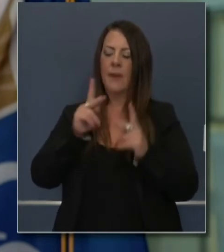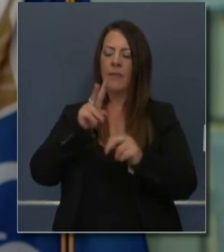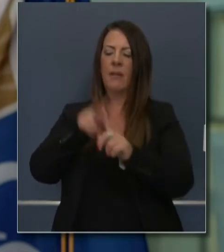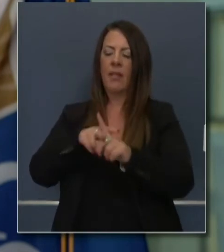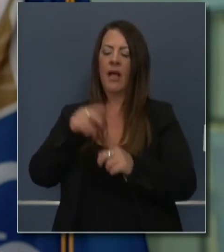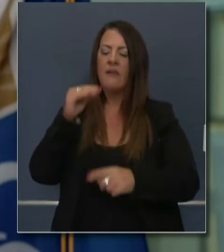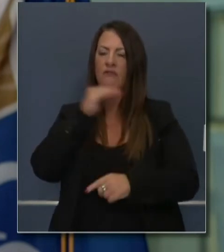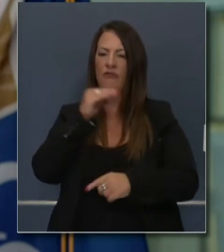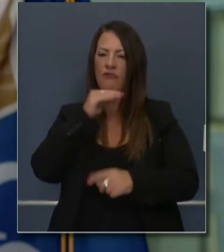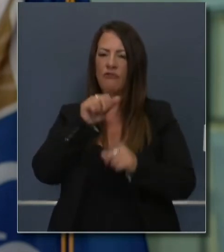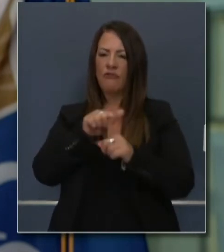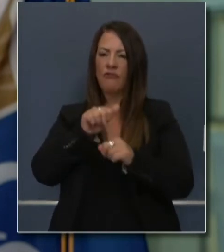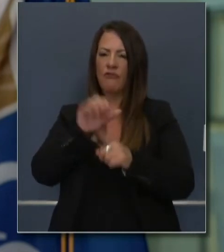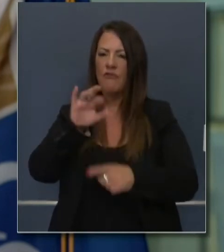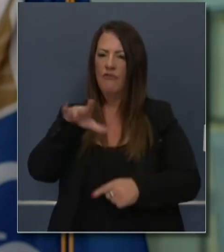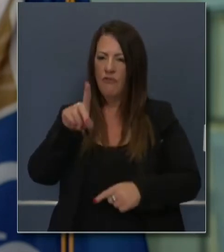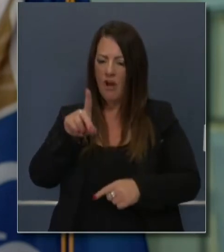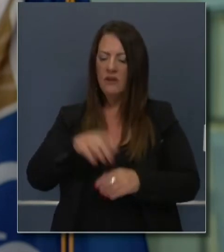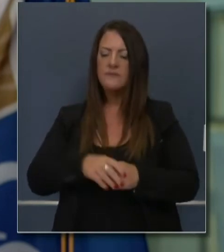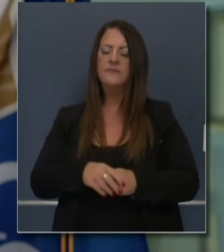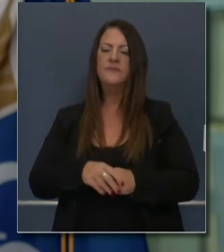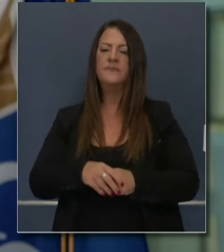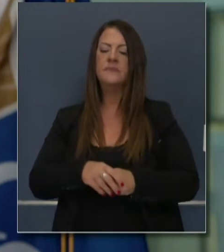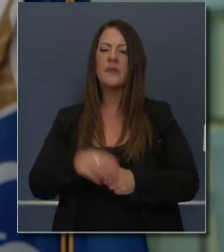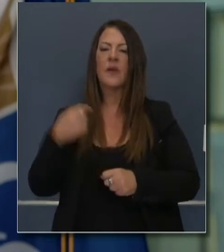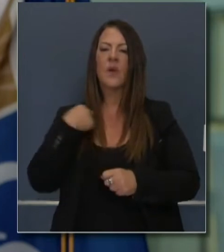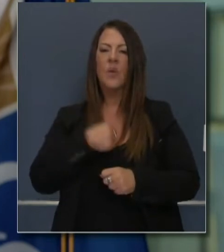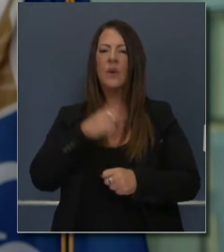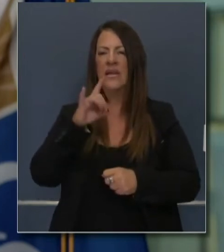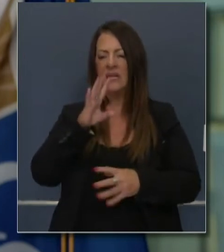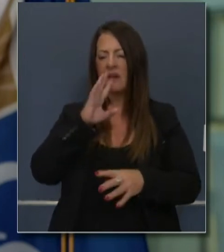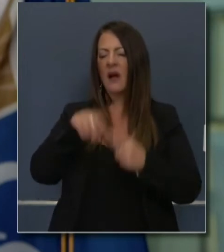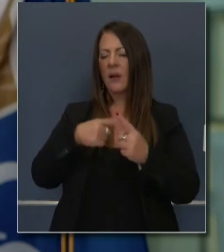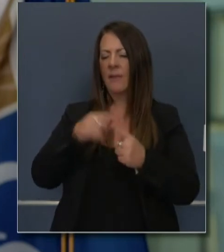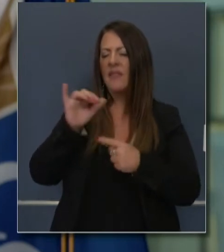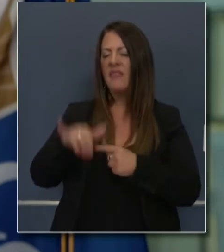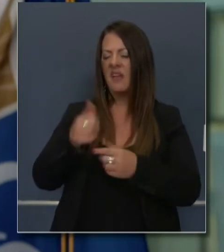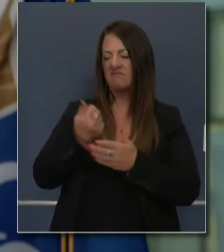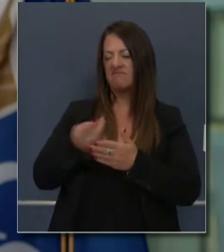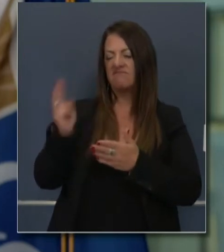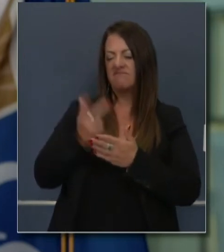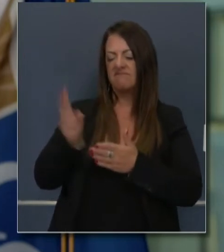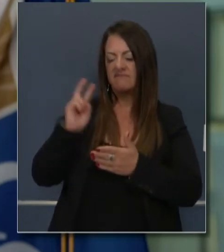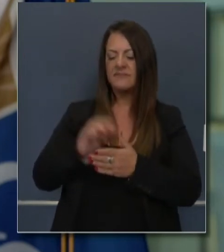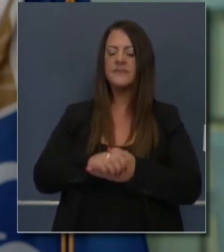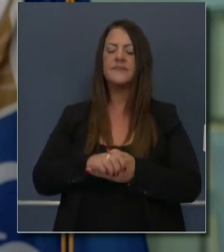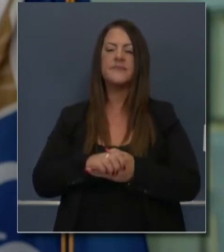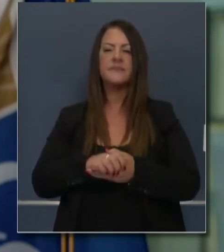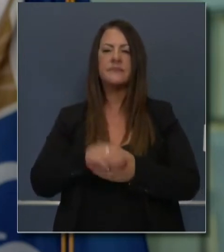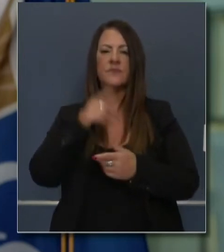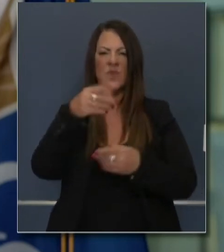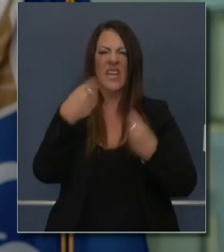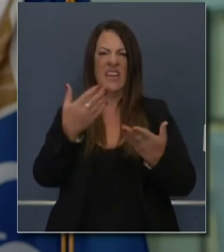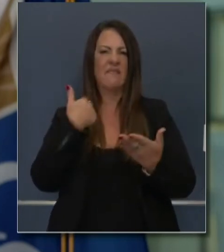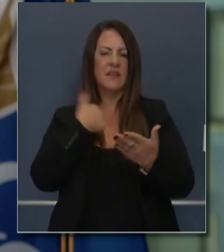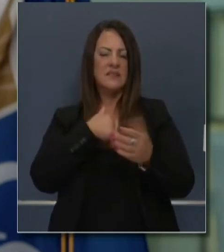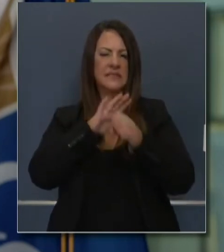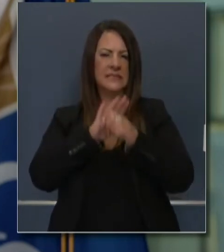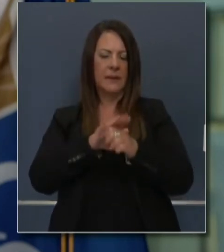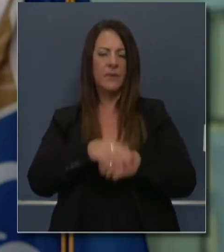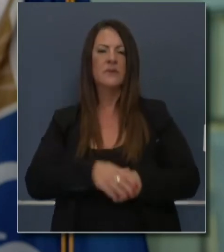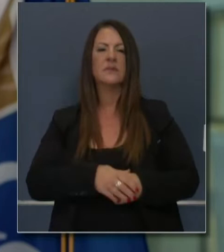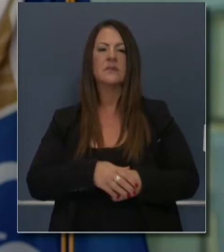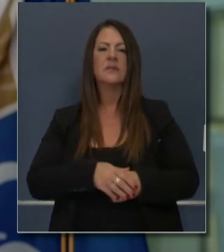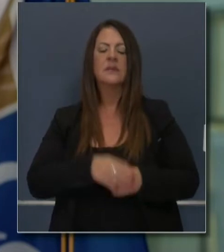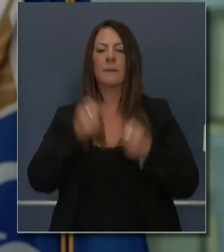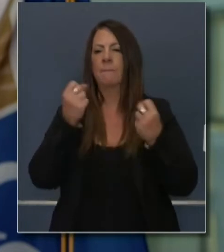talked, I think, a week or so ago, we talked about some specific instances. You've added to an example, one of legions